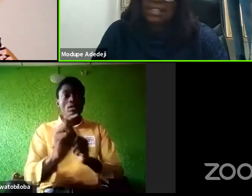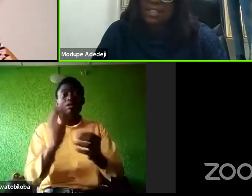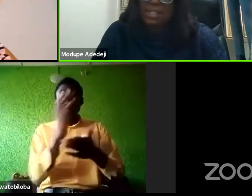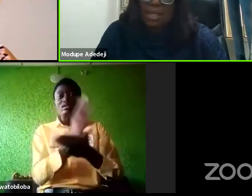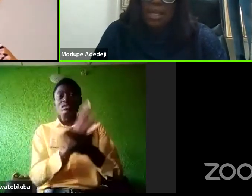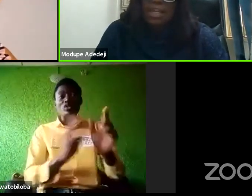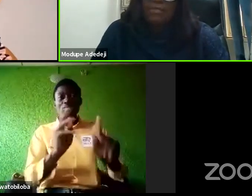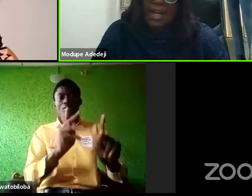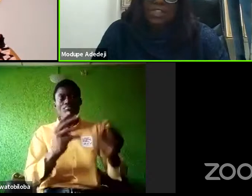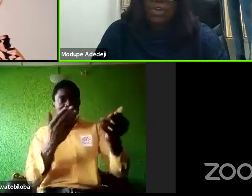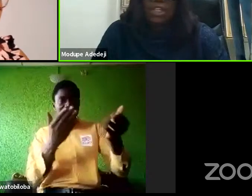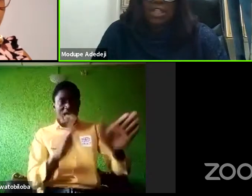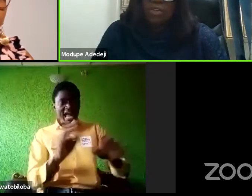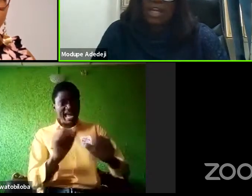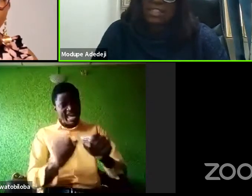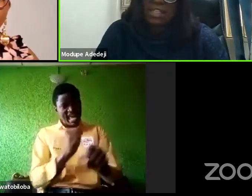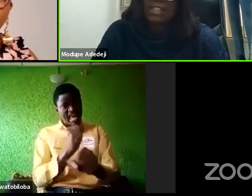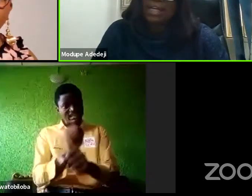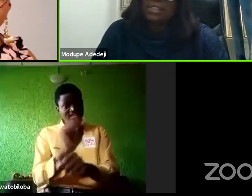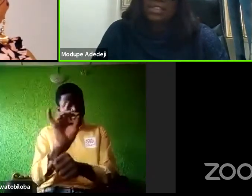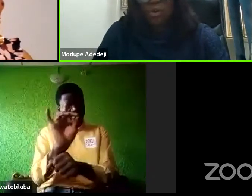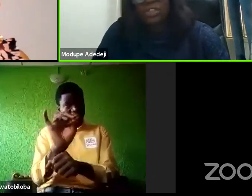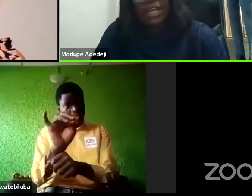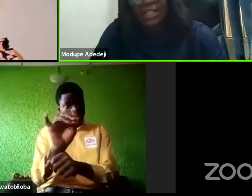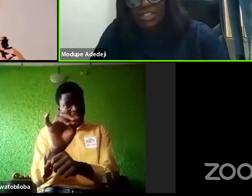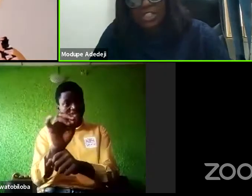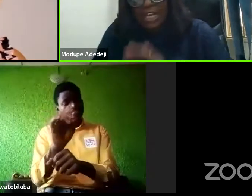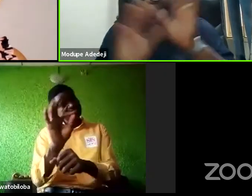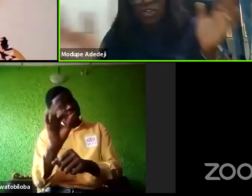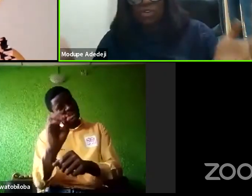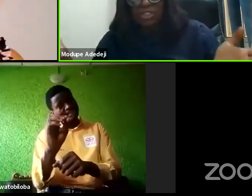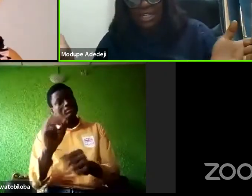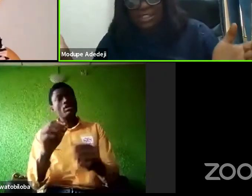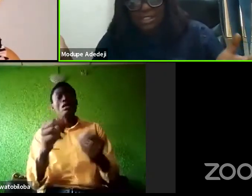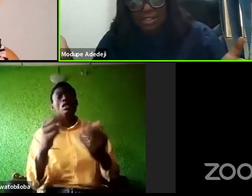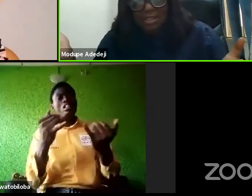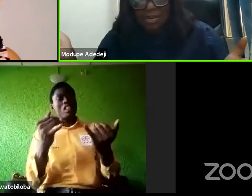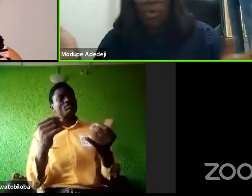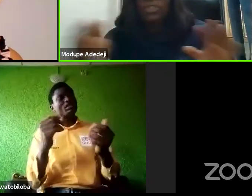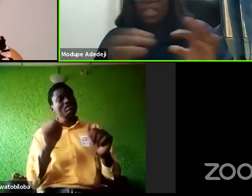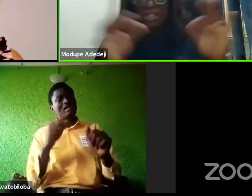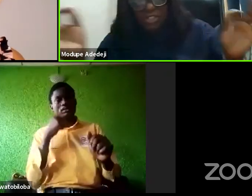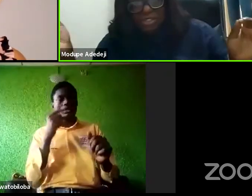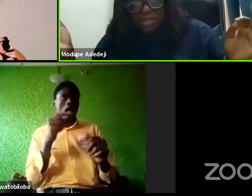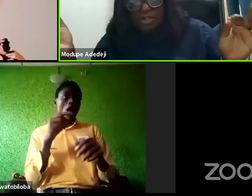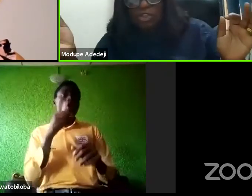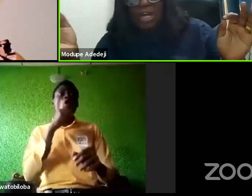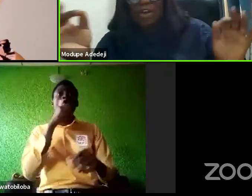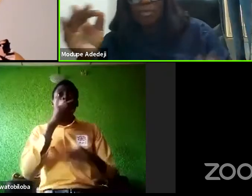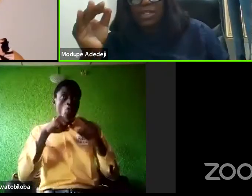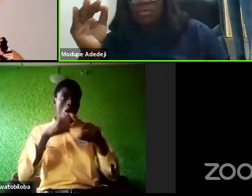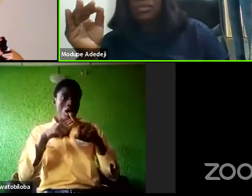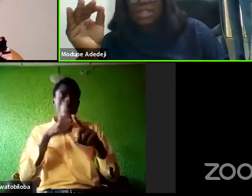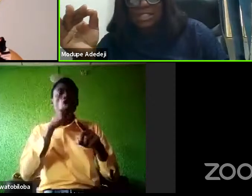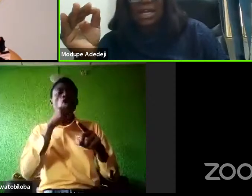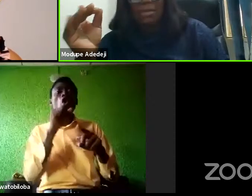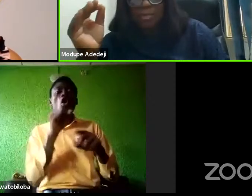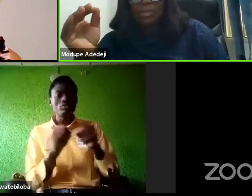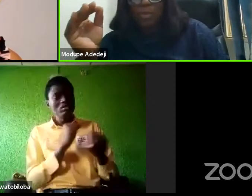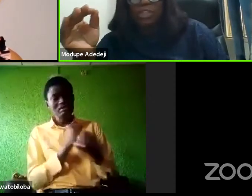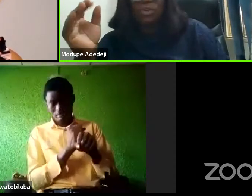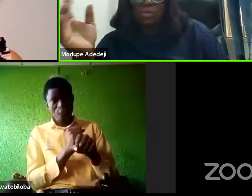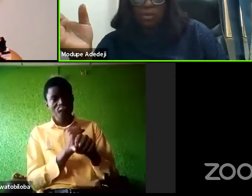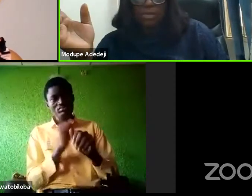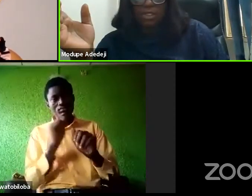80, 90. In fact, the only thing you can say is that it's old age that is the cause of the death. Old age. You cannot, you